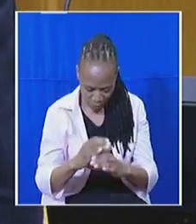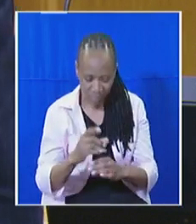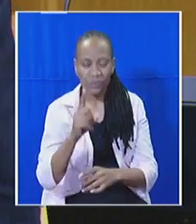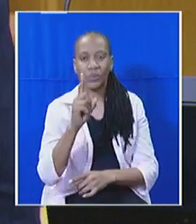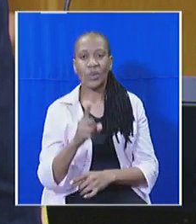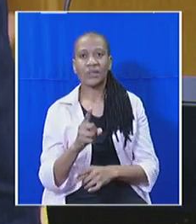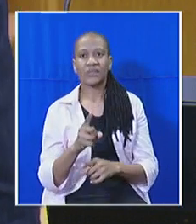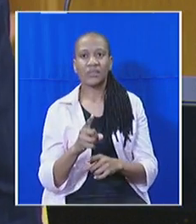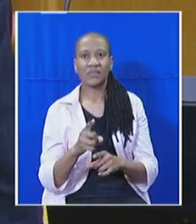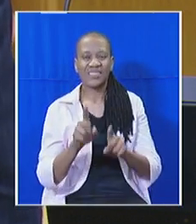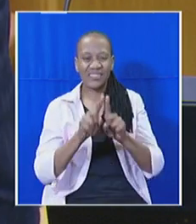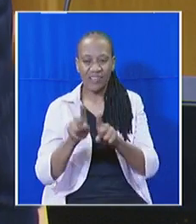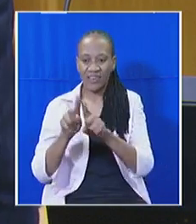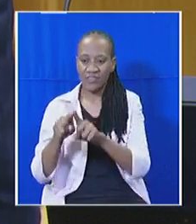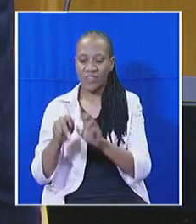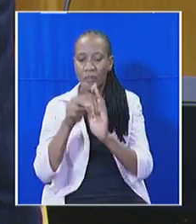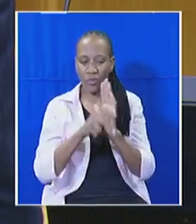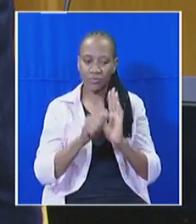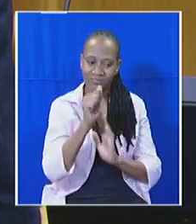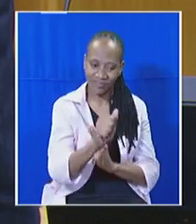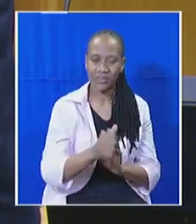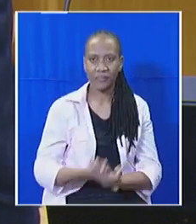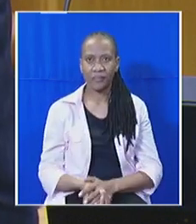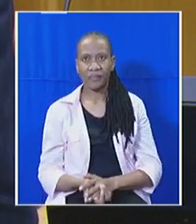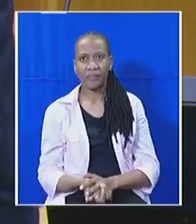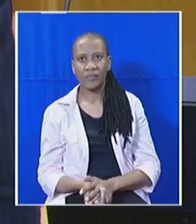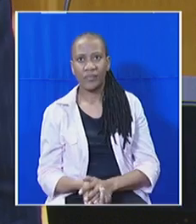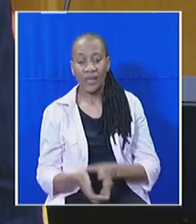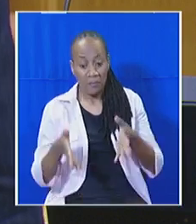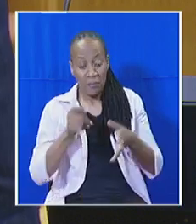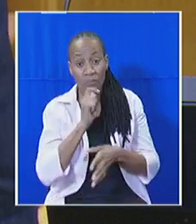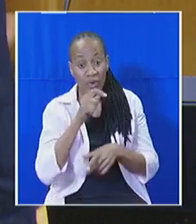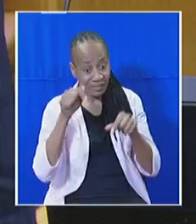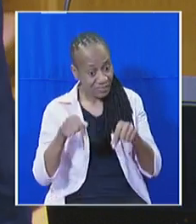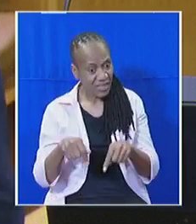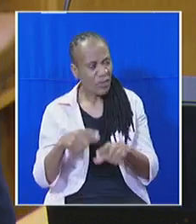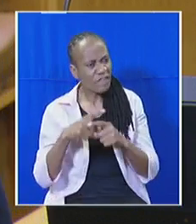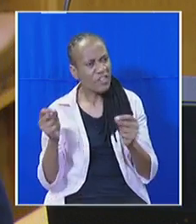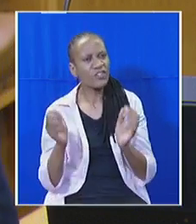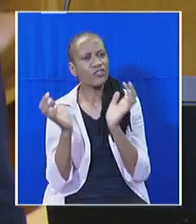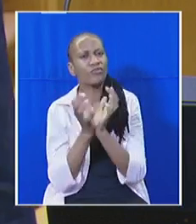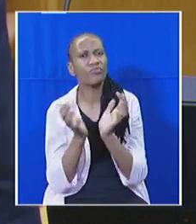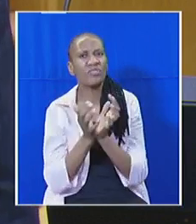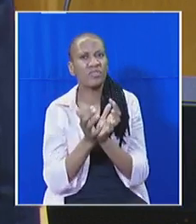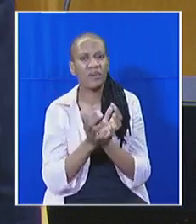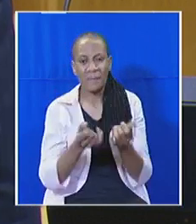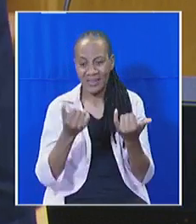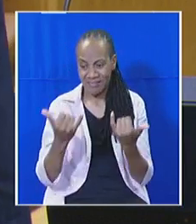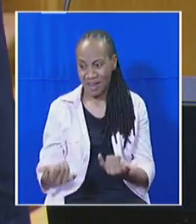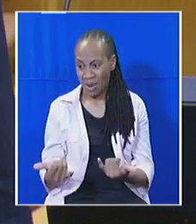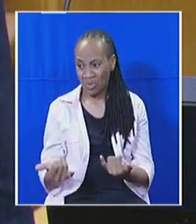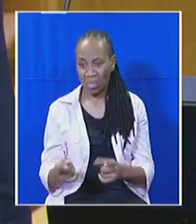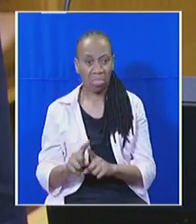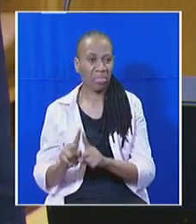multiple priority areas. This morning we had a much more sensible discussion than this kind of